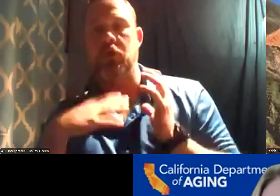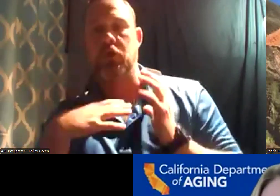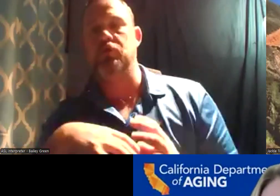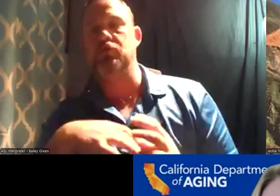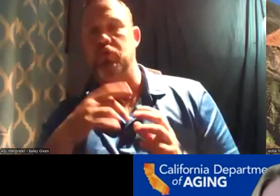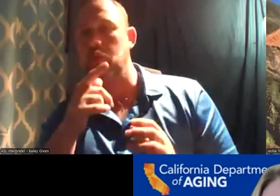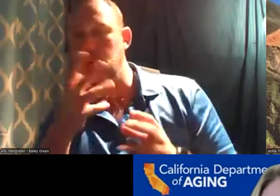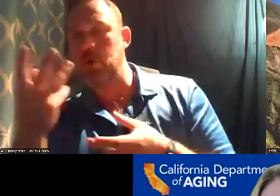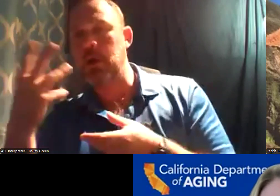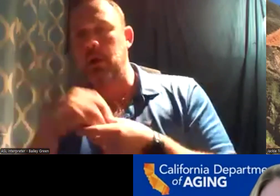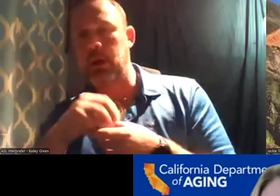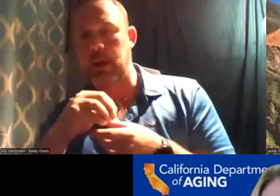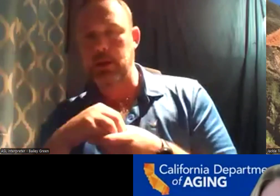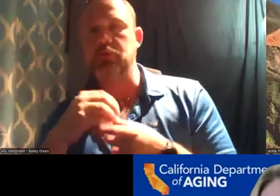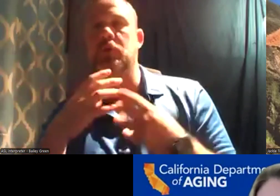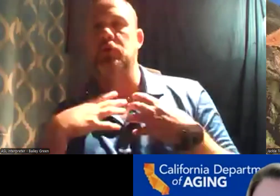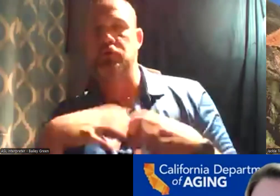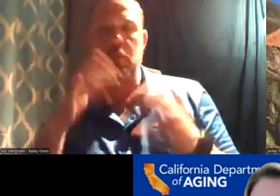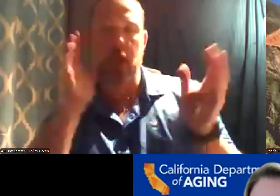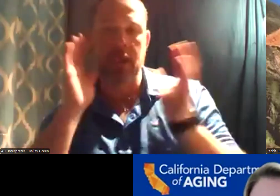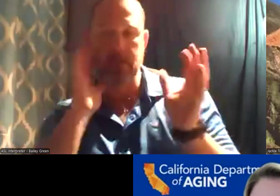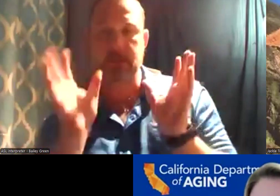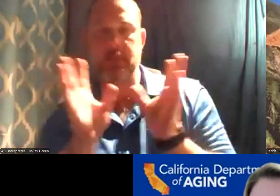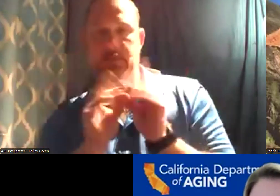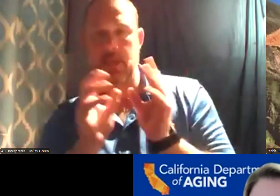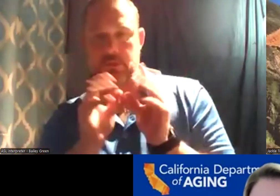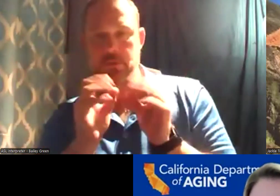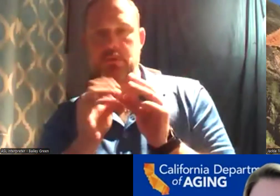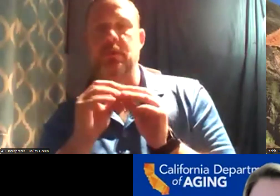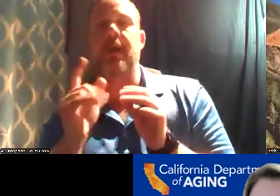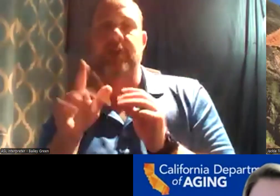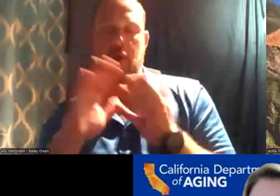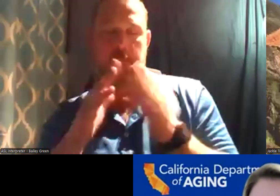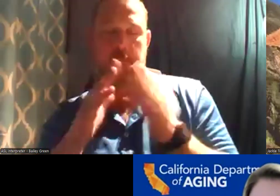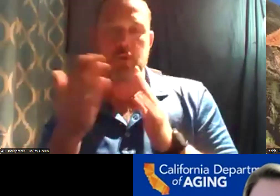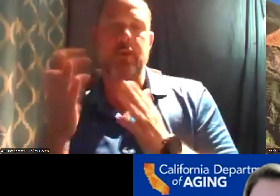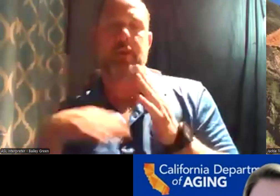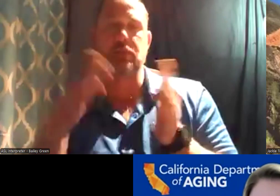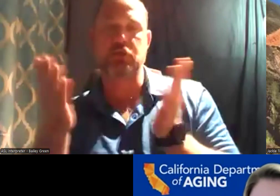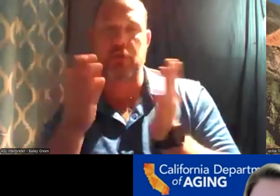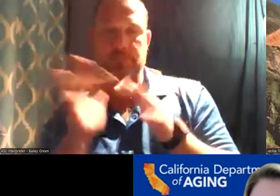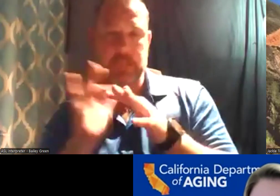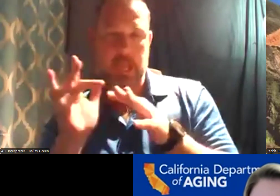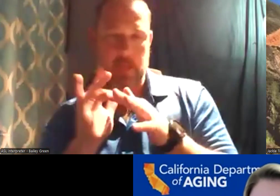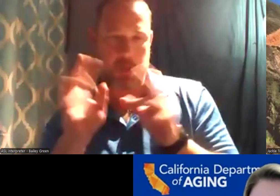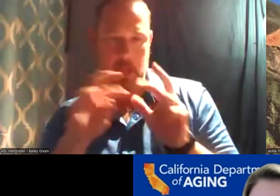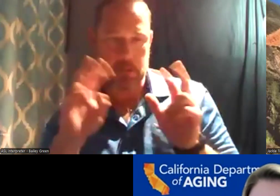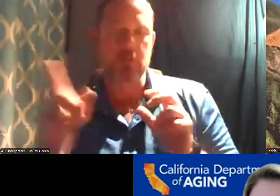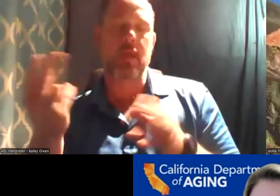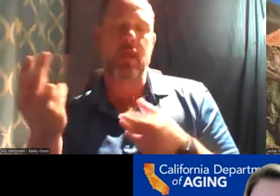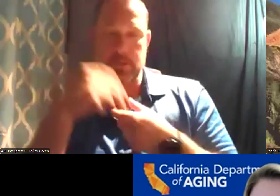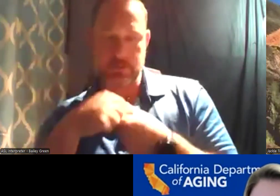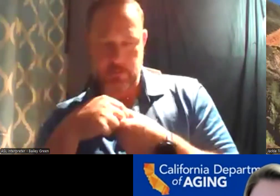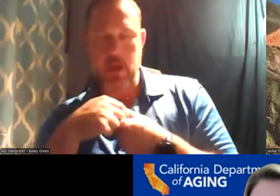were engaged through the consumer listening sessions of the Home and Community-Based Services gap analysis. So they had